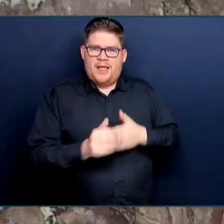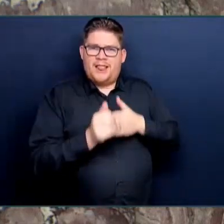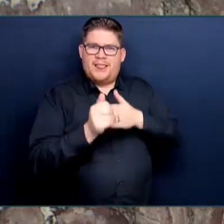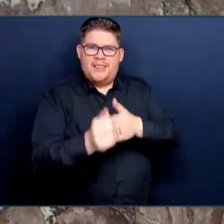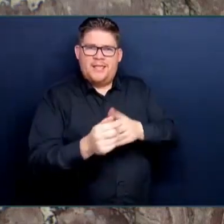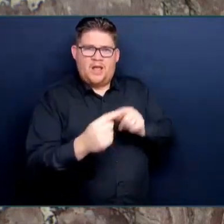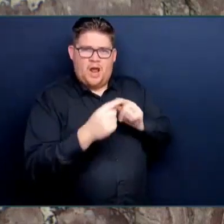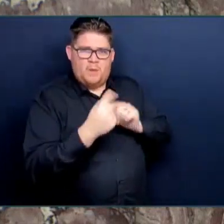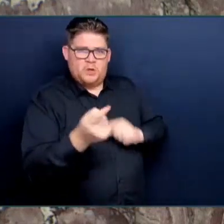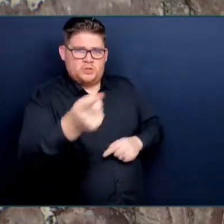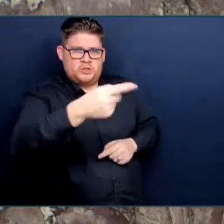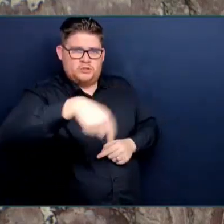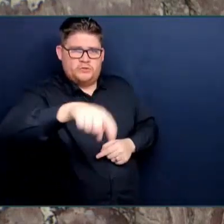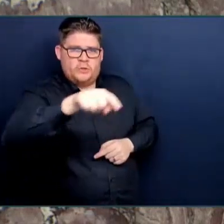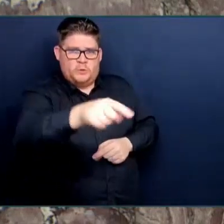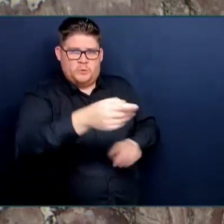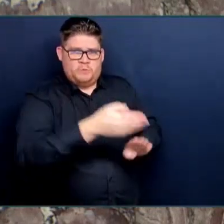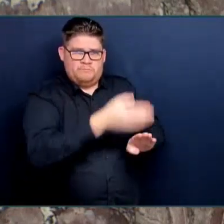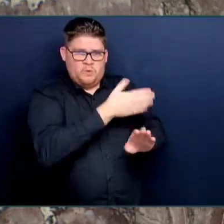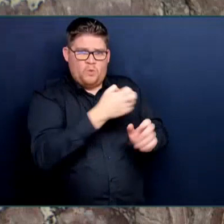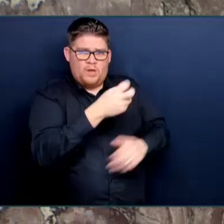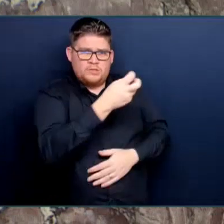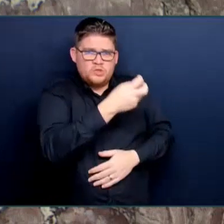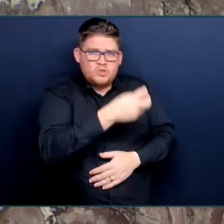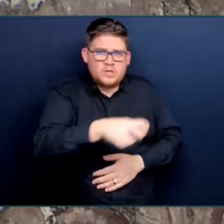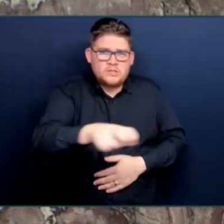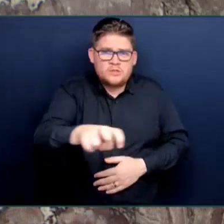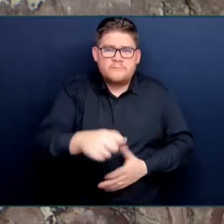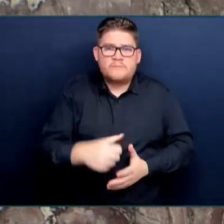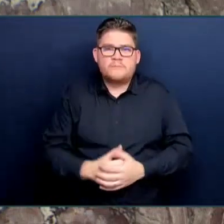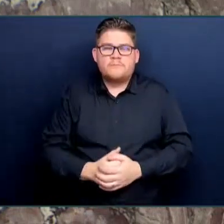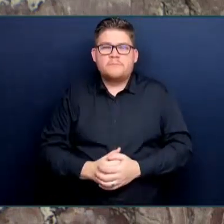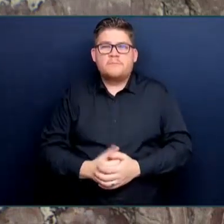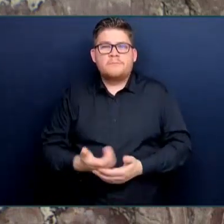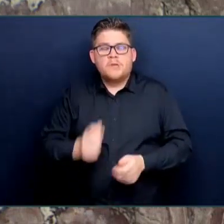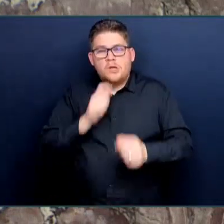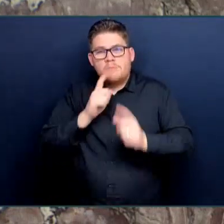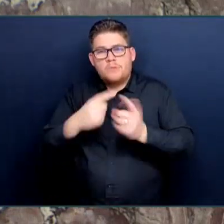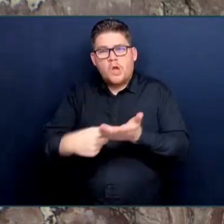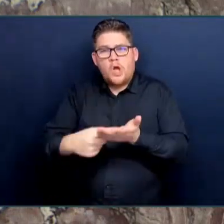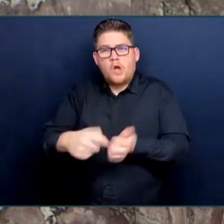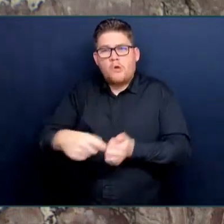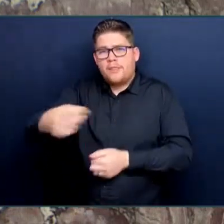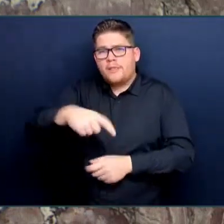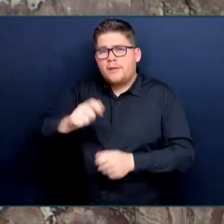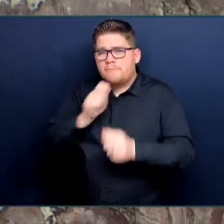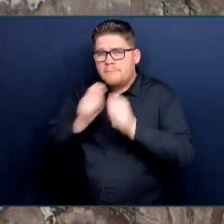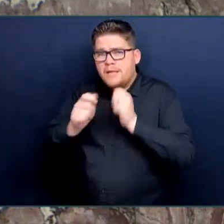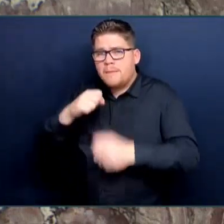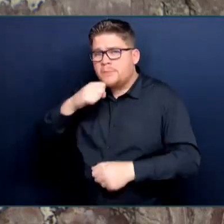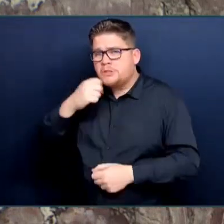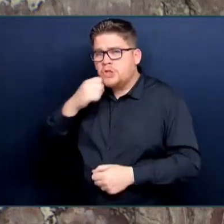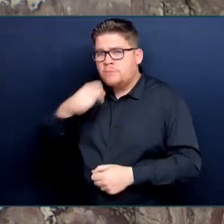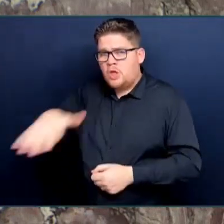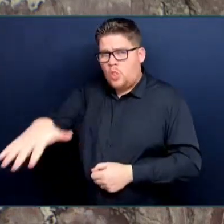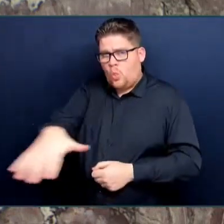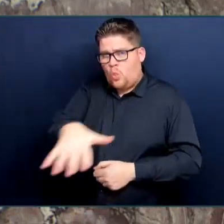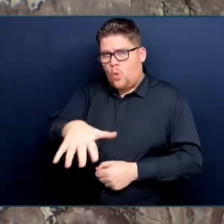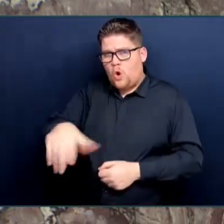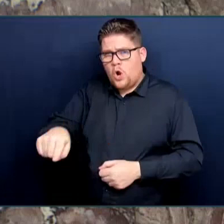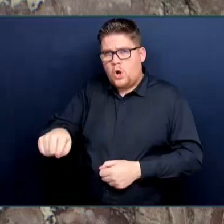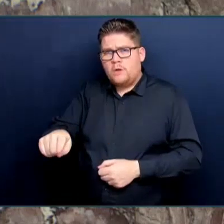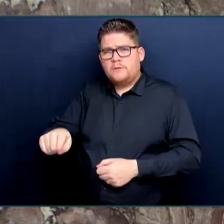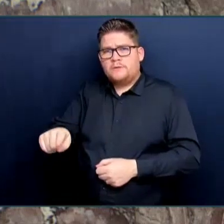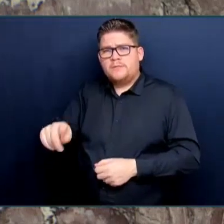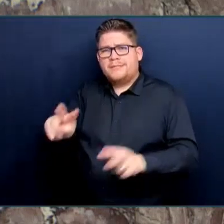the Punjabi media. When he said, despite it being a local issue, he said he wanted to ensure, and he